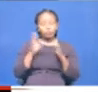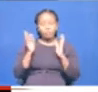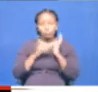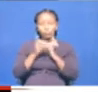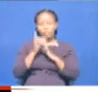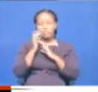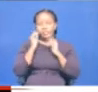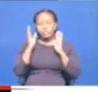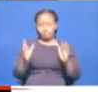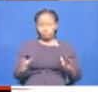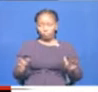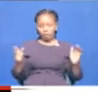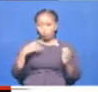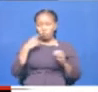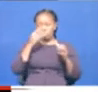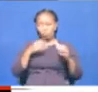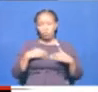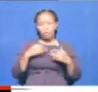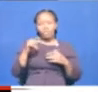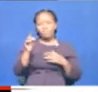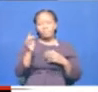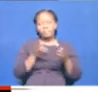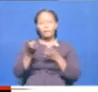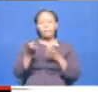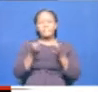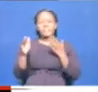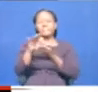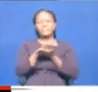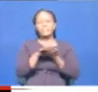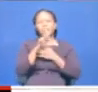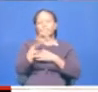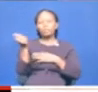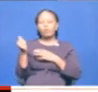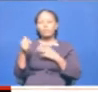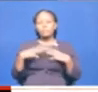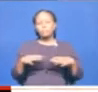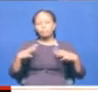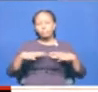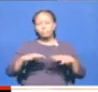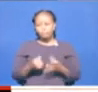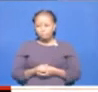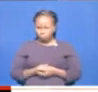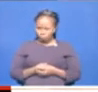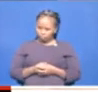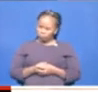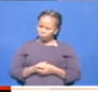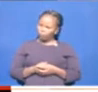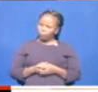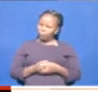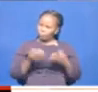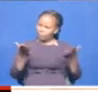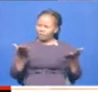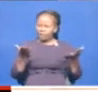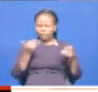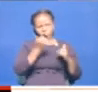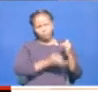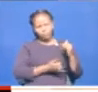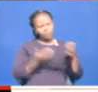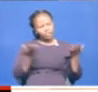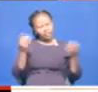to provide that commercial offering in underserved areas. Okay. So in closing, what would be your